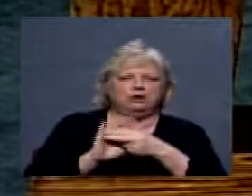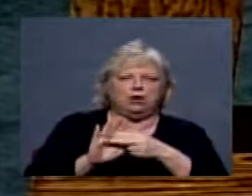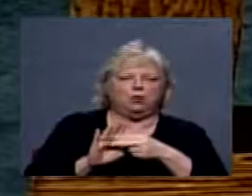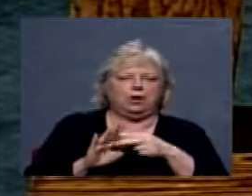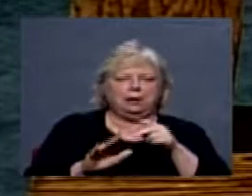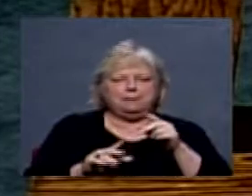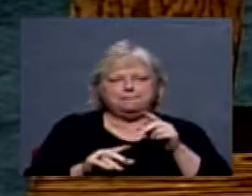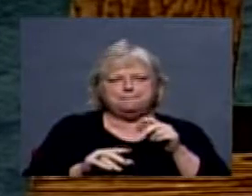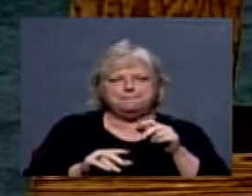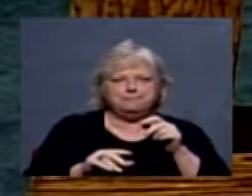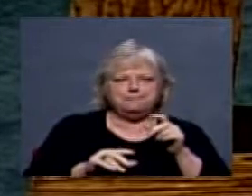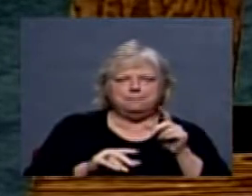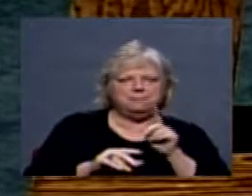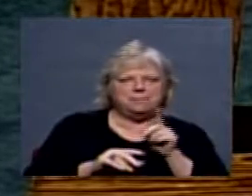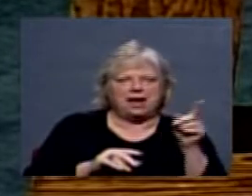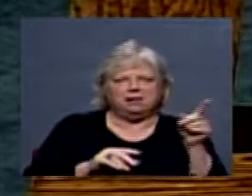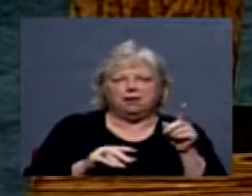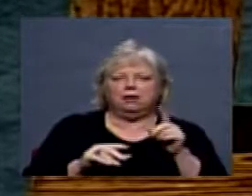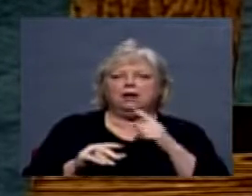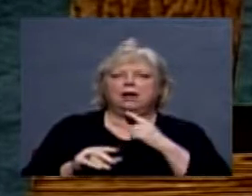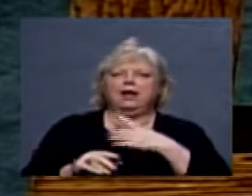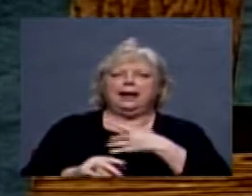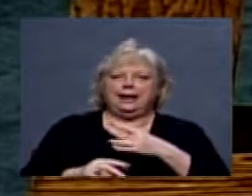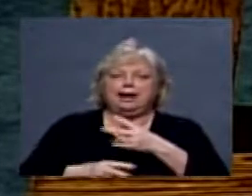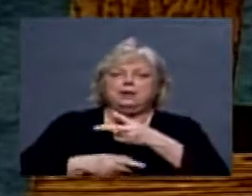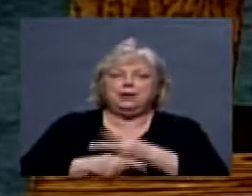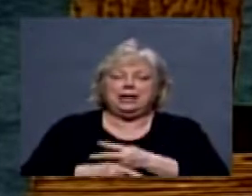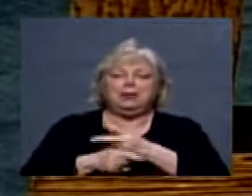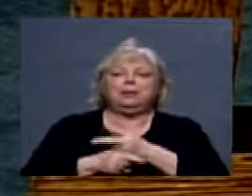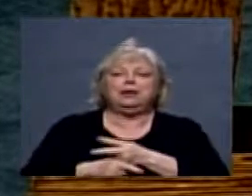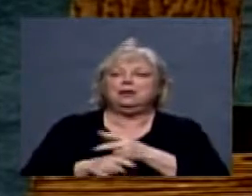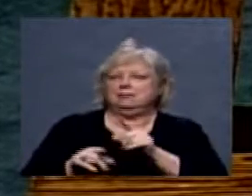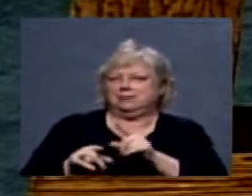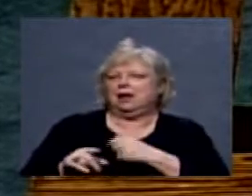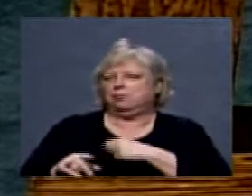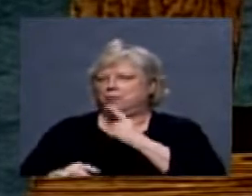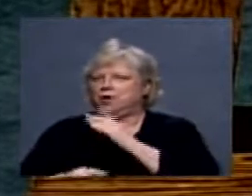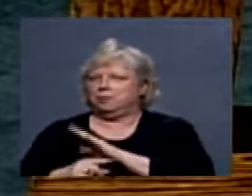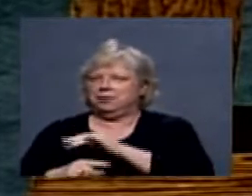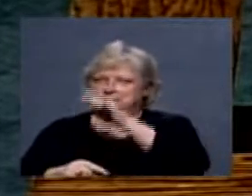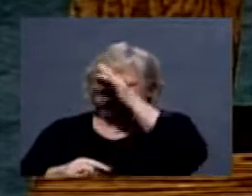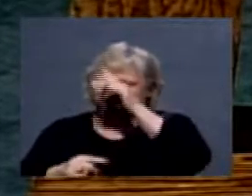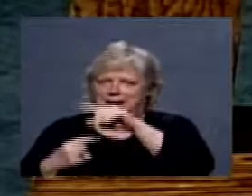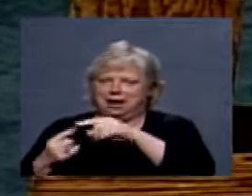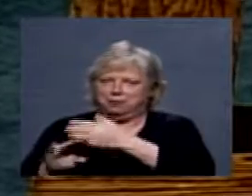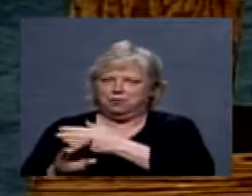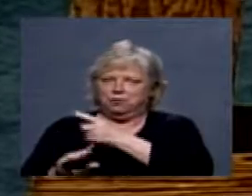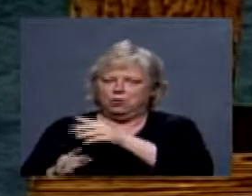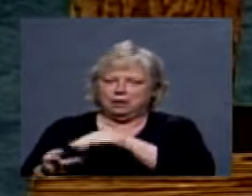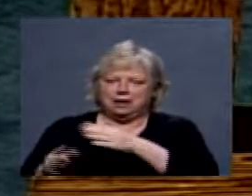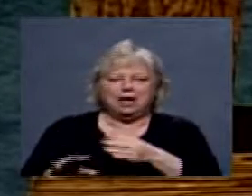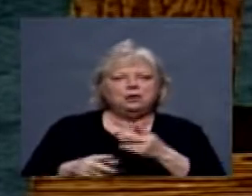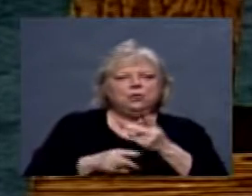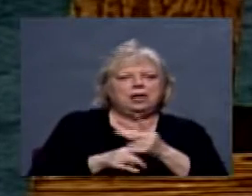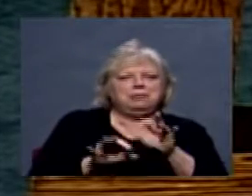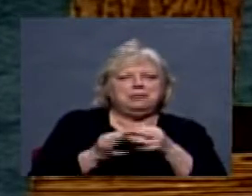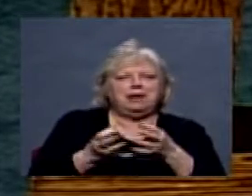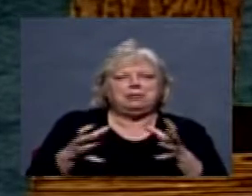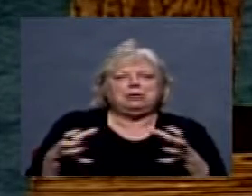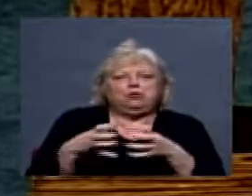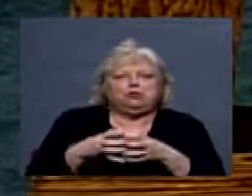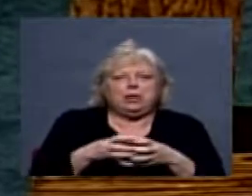would like to keep it, as I promised my dad when he died, keep the family together, which sometimes I know that's not good.